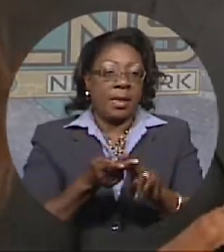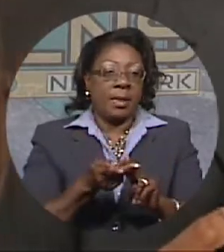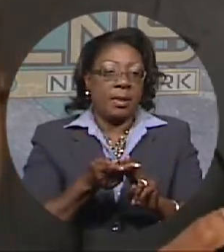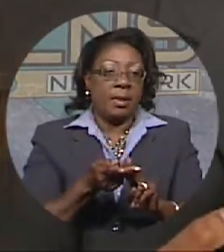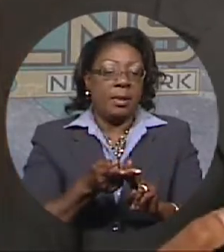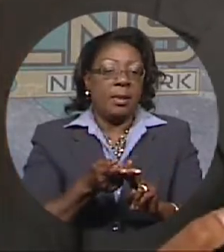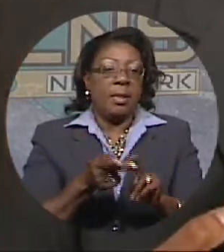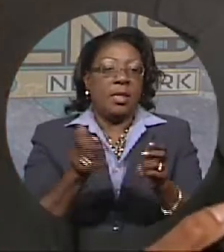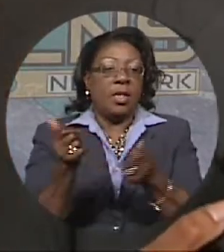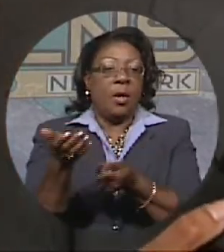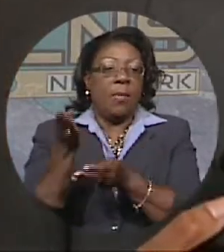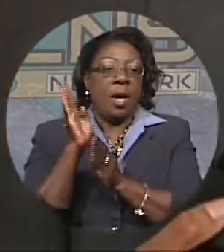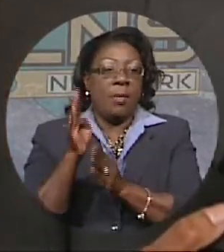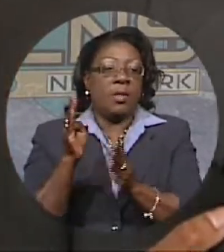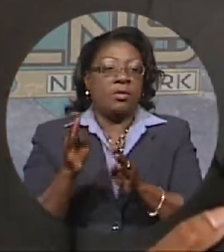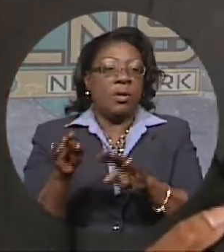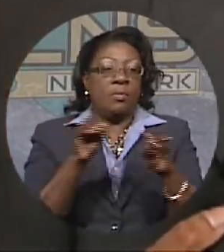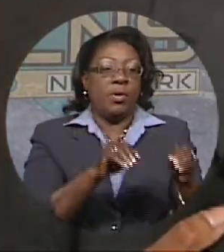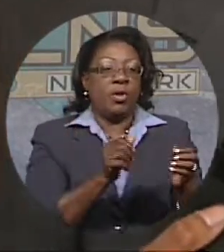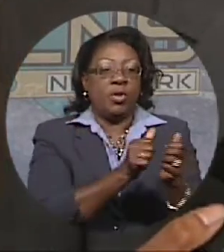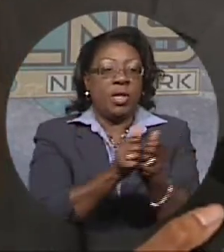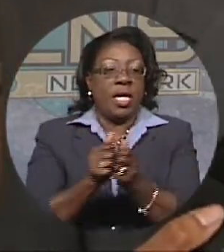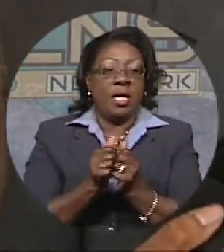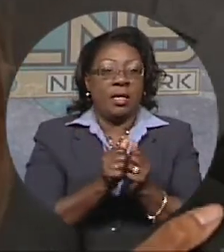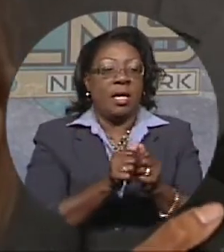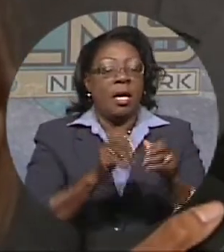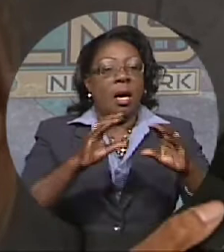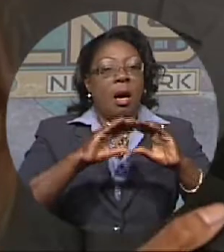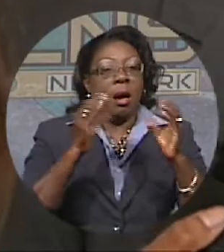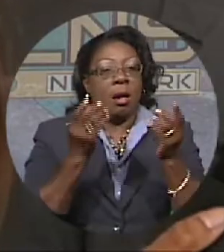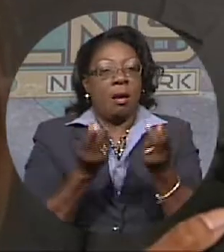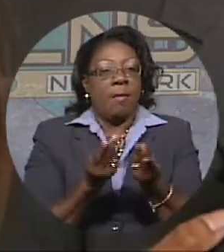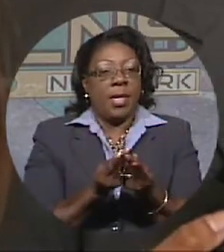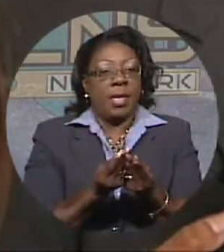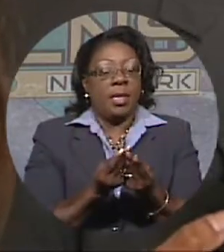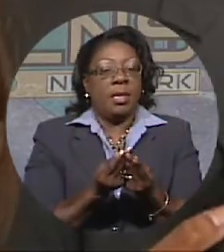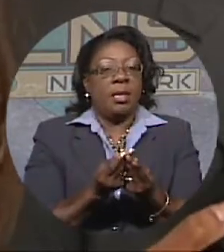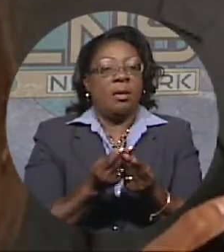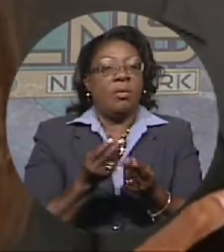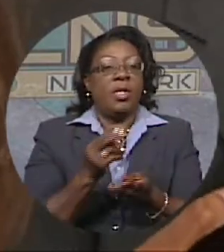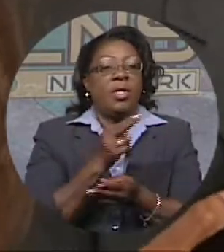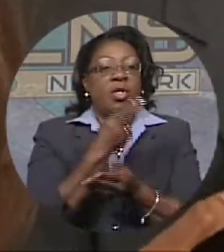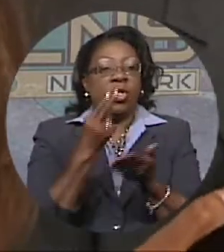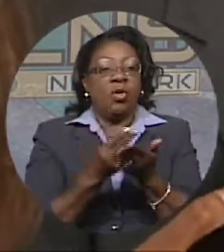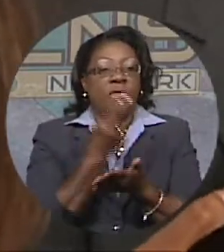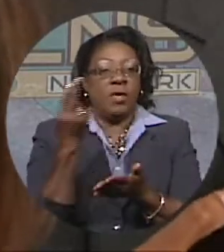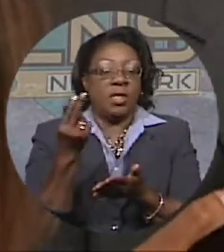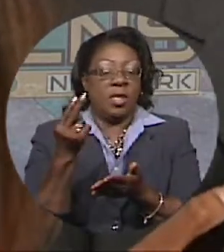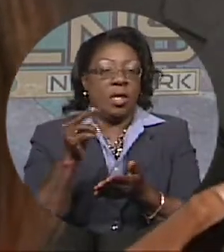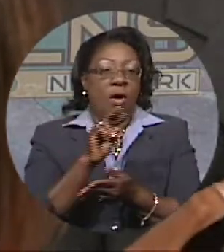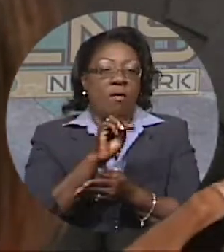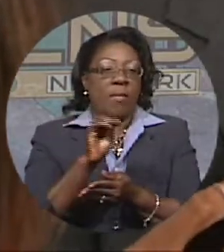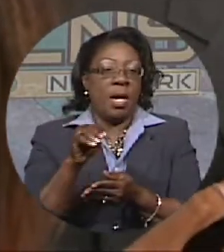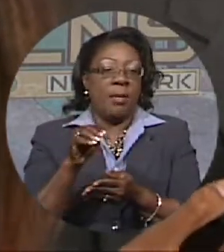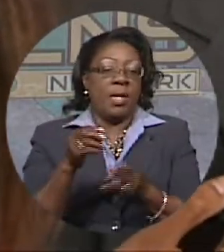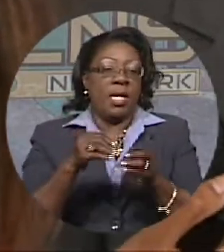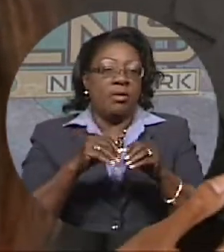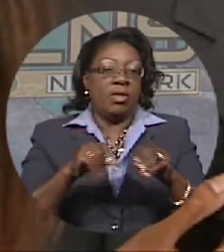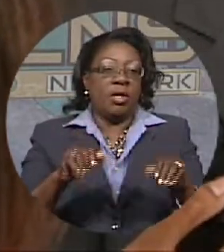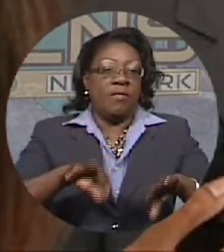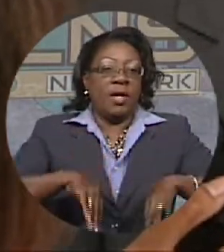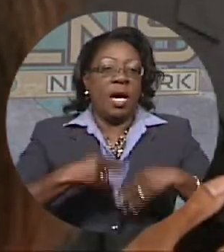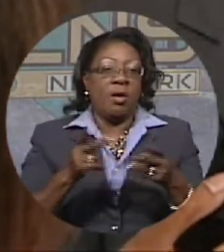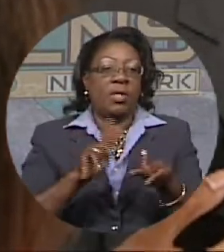That is, the Bahamas will put together a committee, the University of Miami committee, towards resolving how